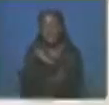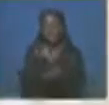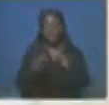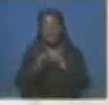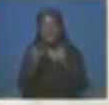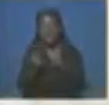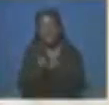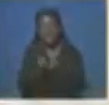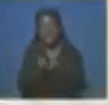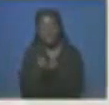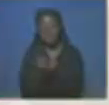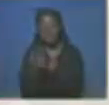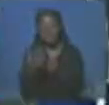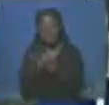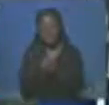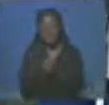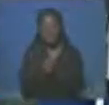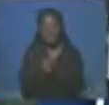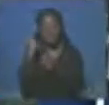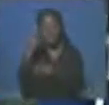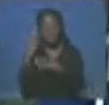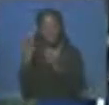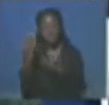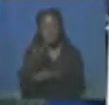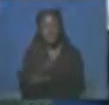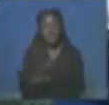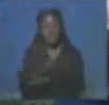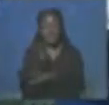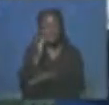closed out with a networking reception. For the Bahamas Tonight, I'm Fern Carey.